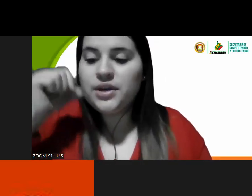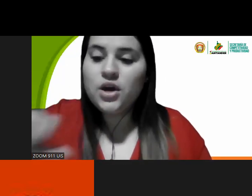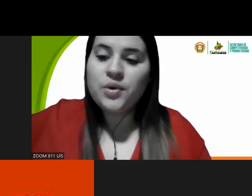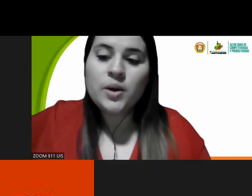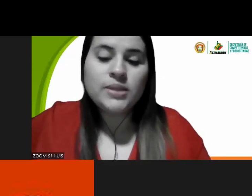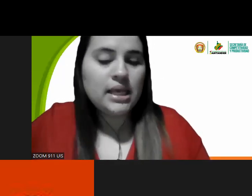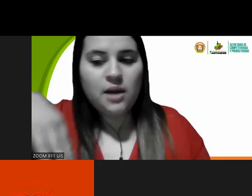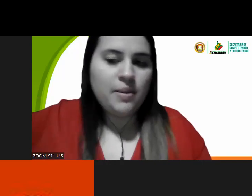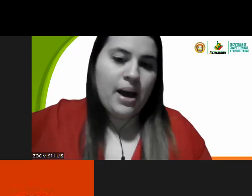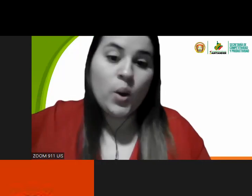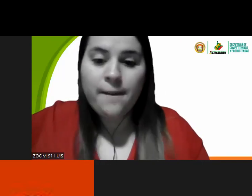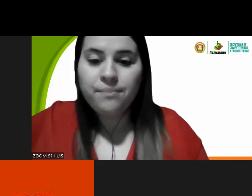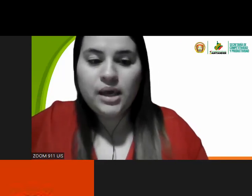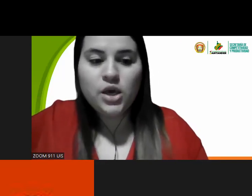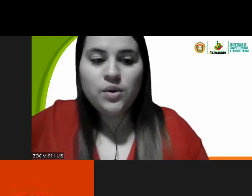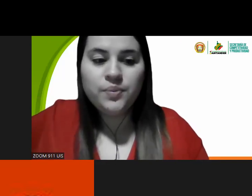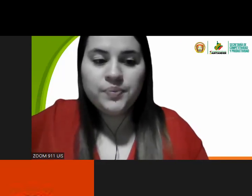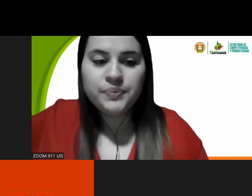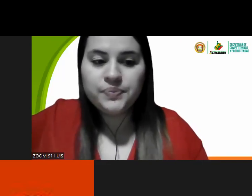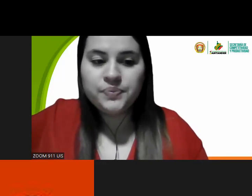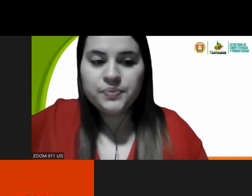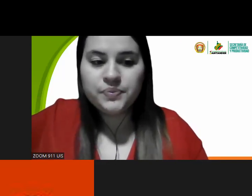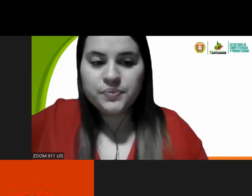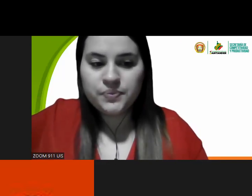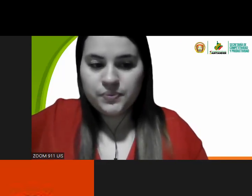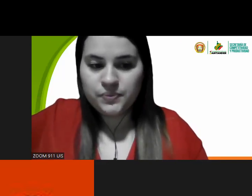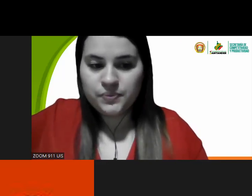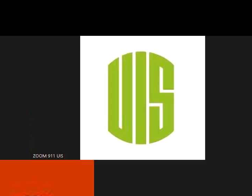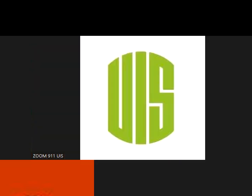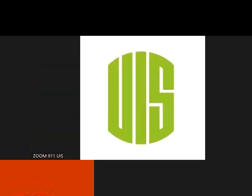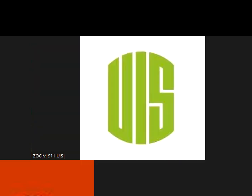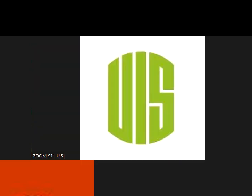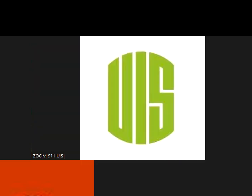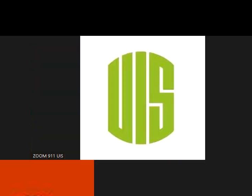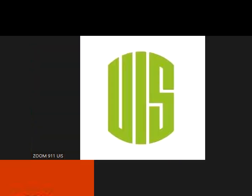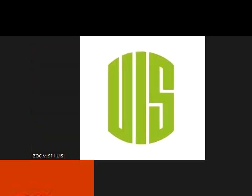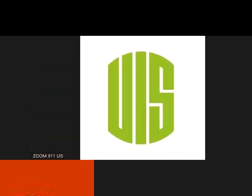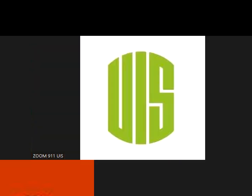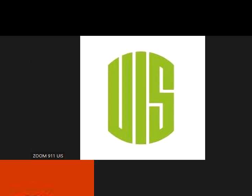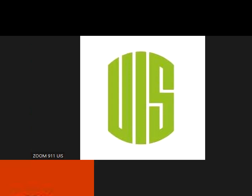be busy with the other groups and then I'll be back, okay? Thank you. Thank you, teacher.